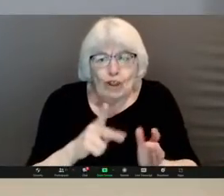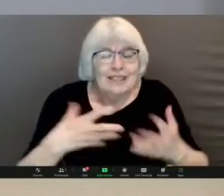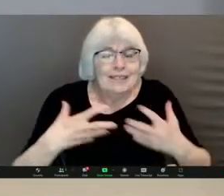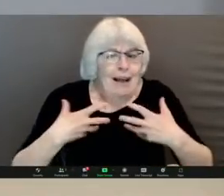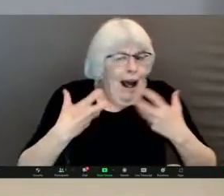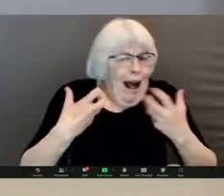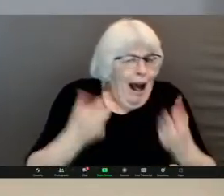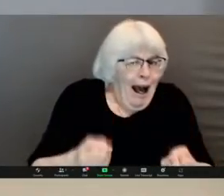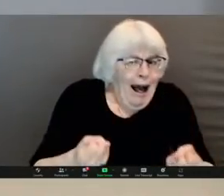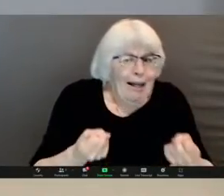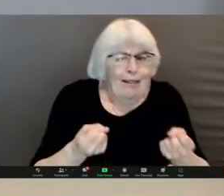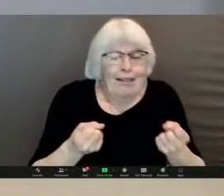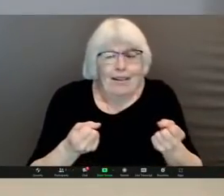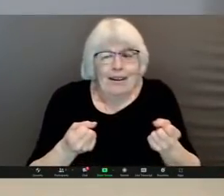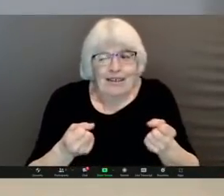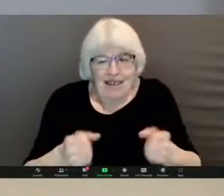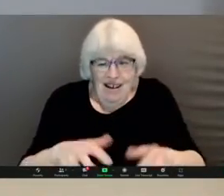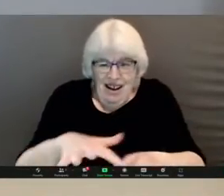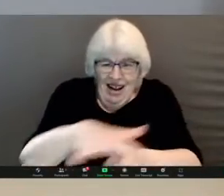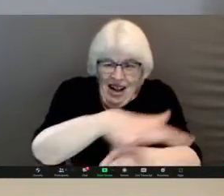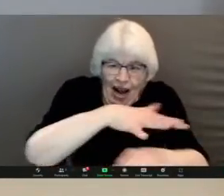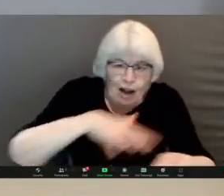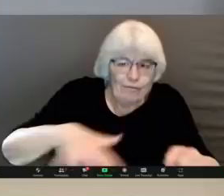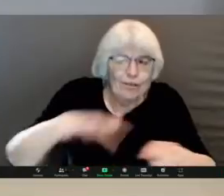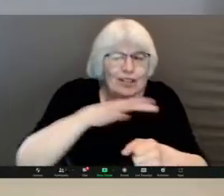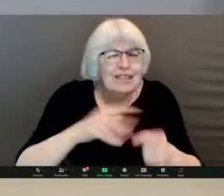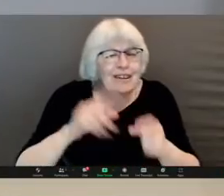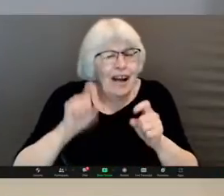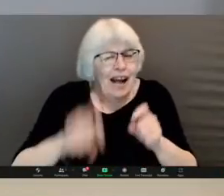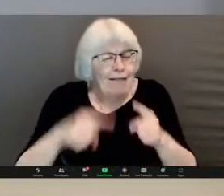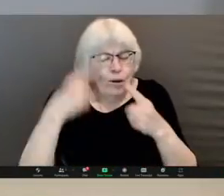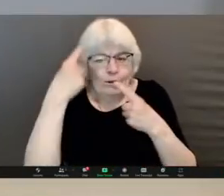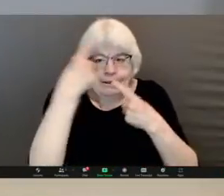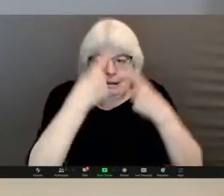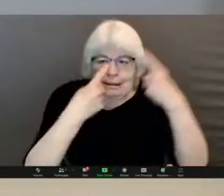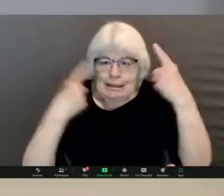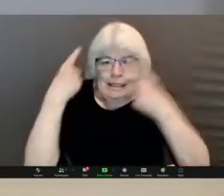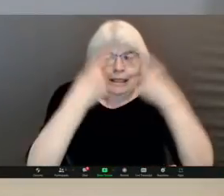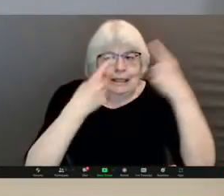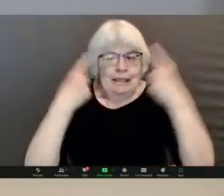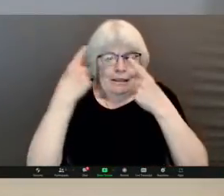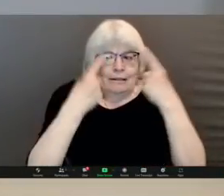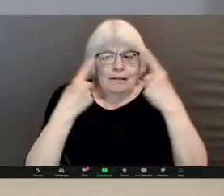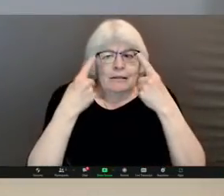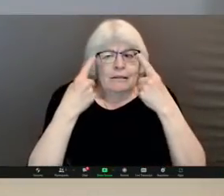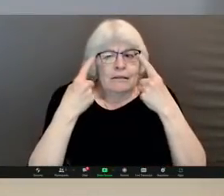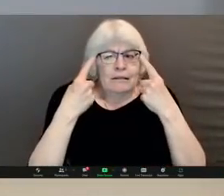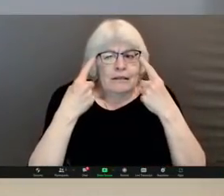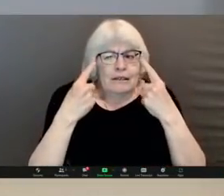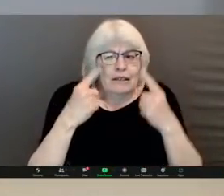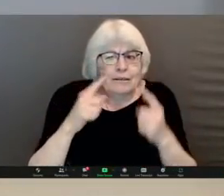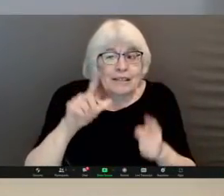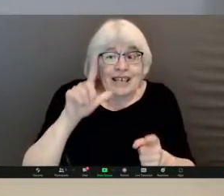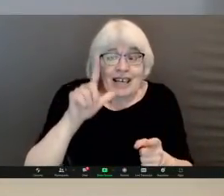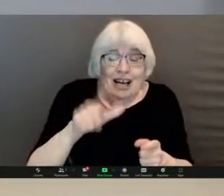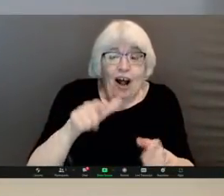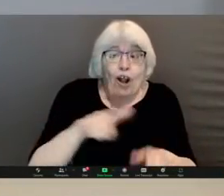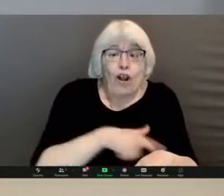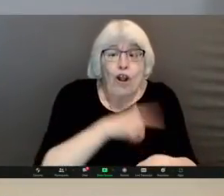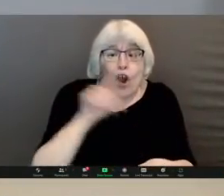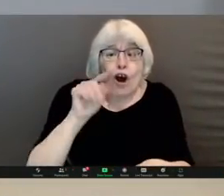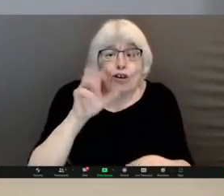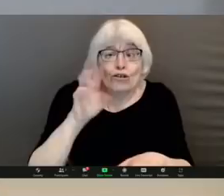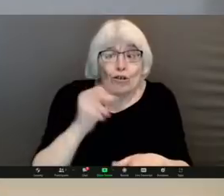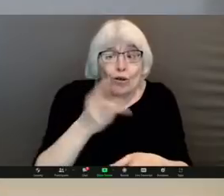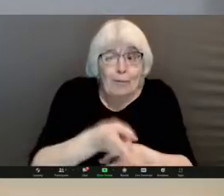As of September 3rd, unvaccinated or partially vaccinated staff in long-term care facilities and licensed nursing homes and community care